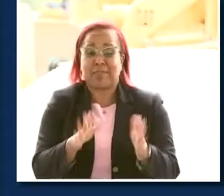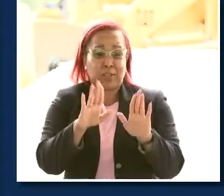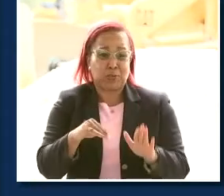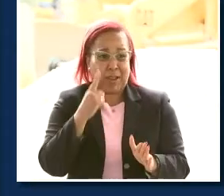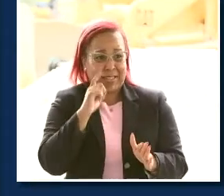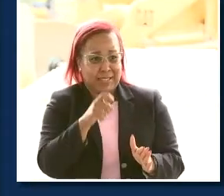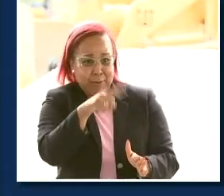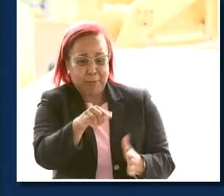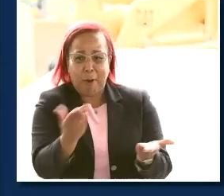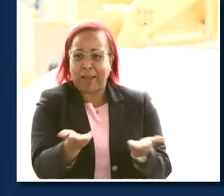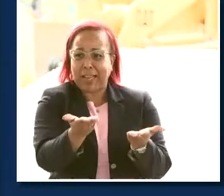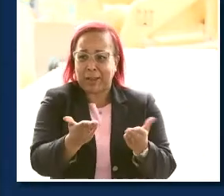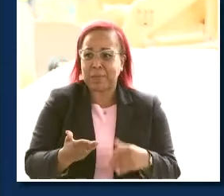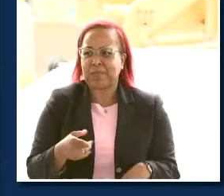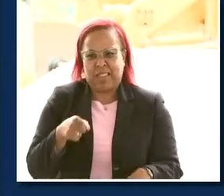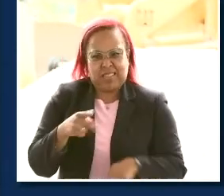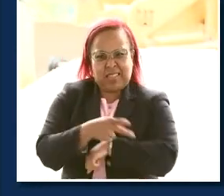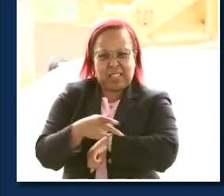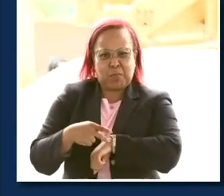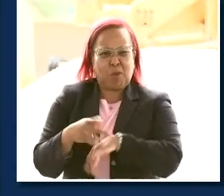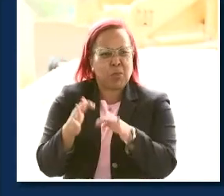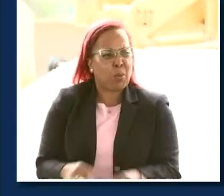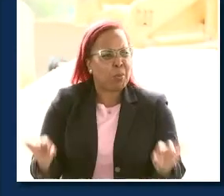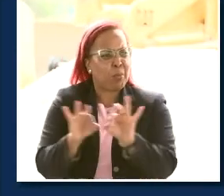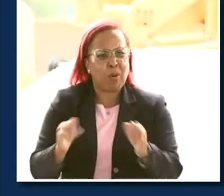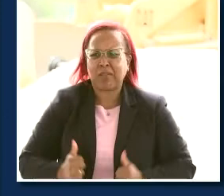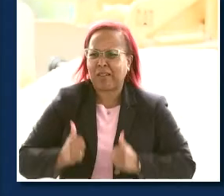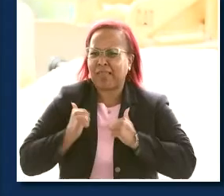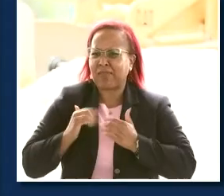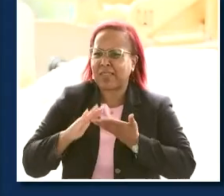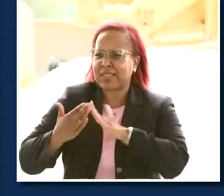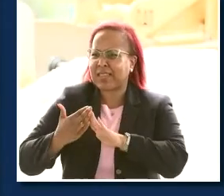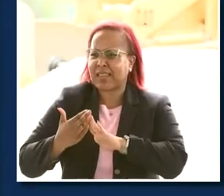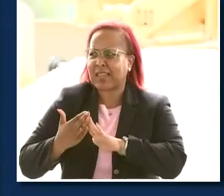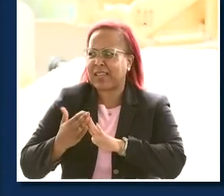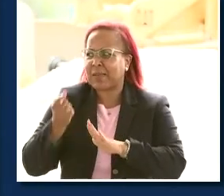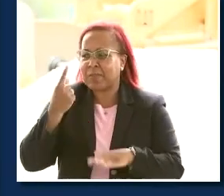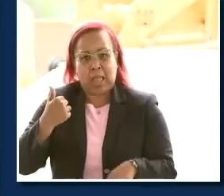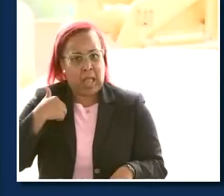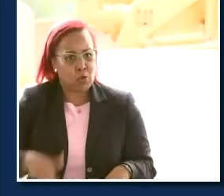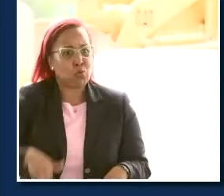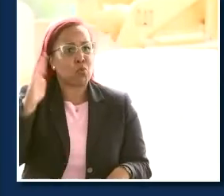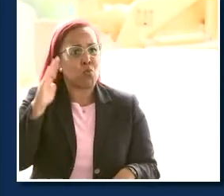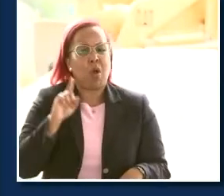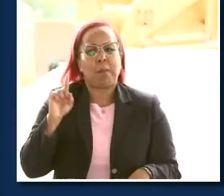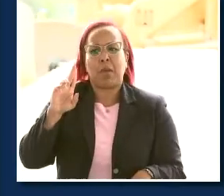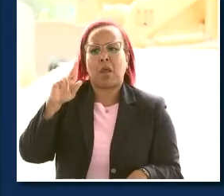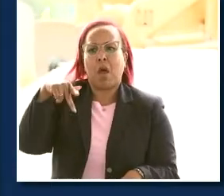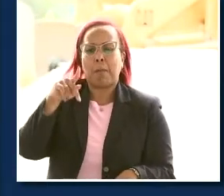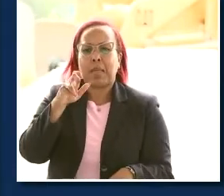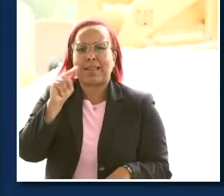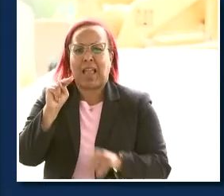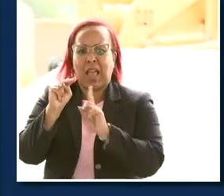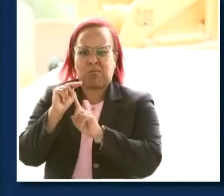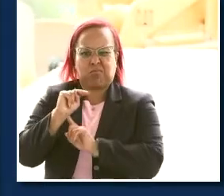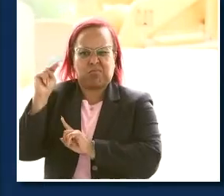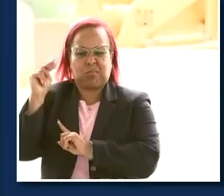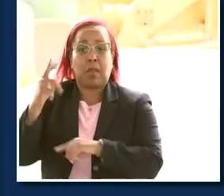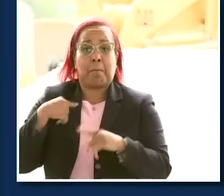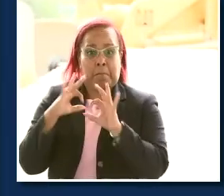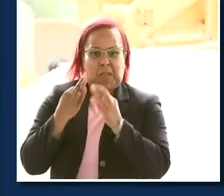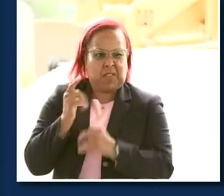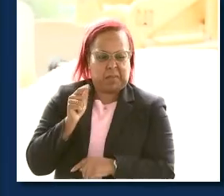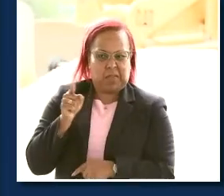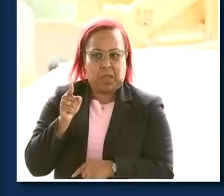to see you all here. These parks are so important to life in the city. You know, I grew up in Uptown, and my family there,